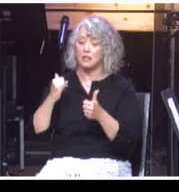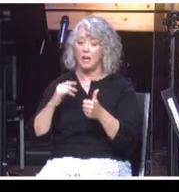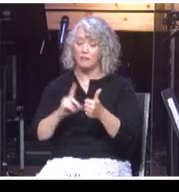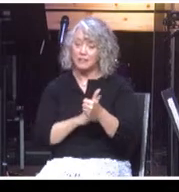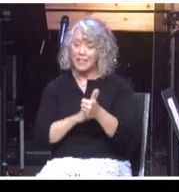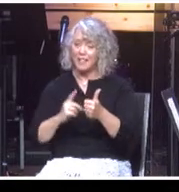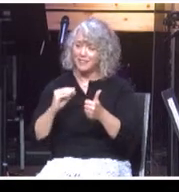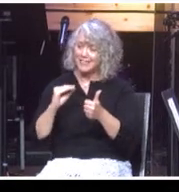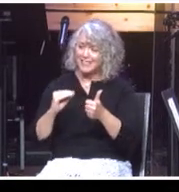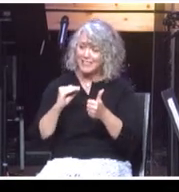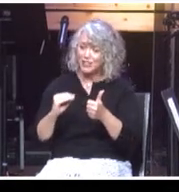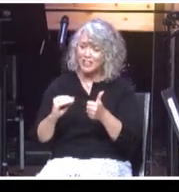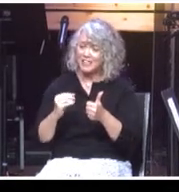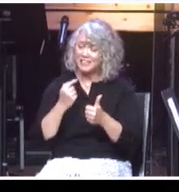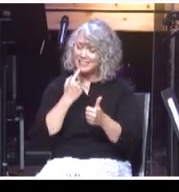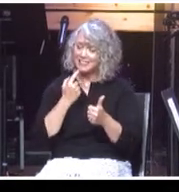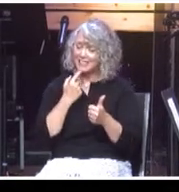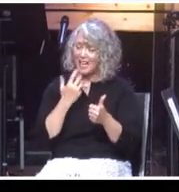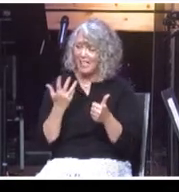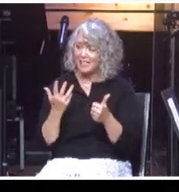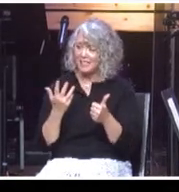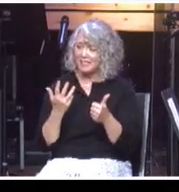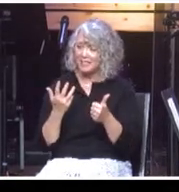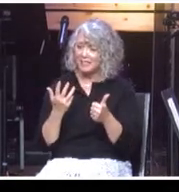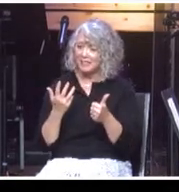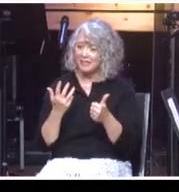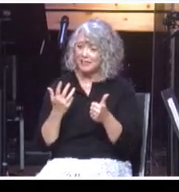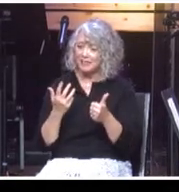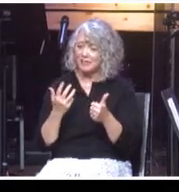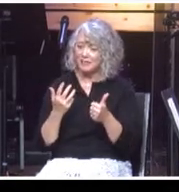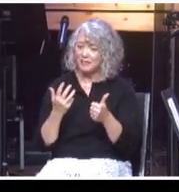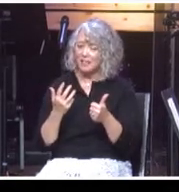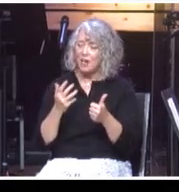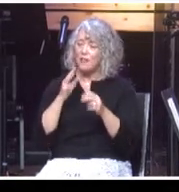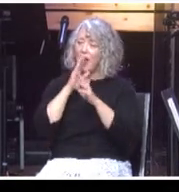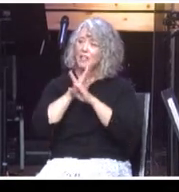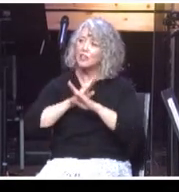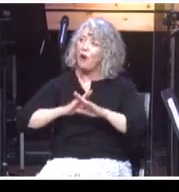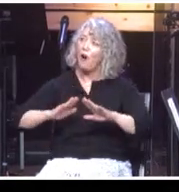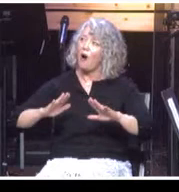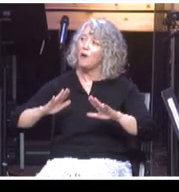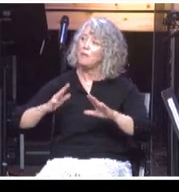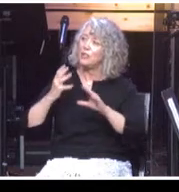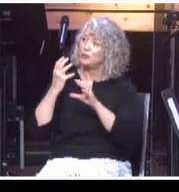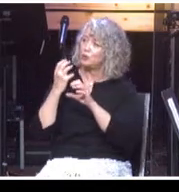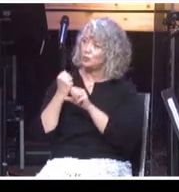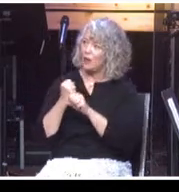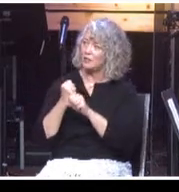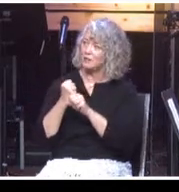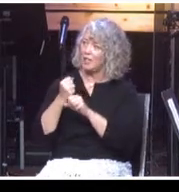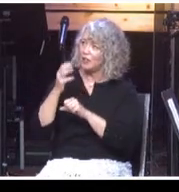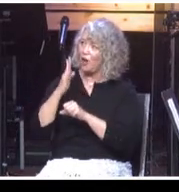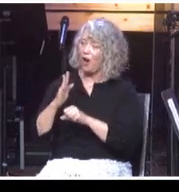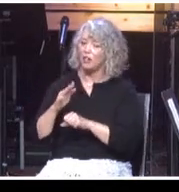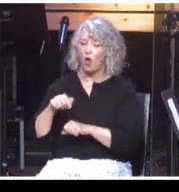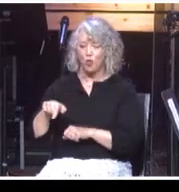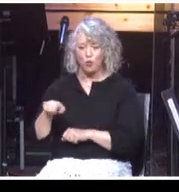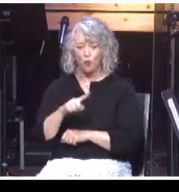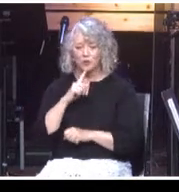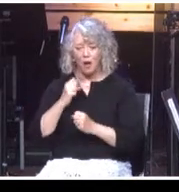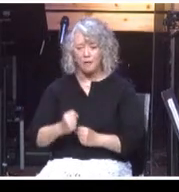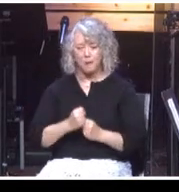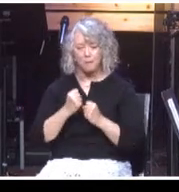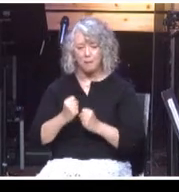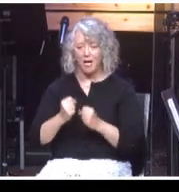here is that by the might of a calm trust in God, the whole mass